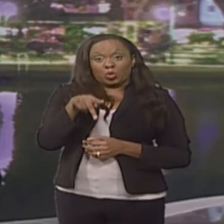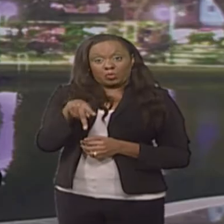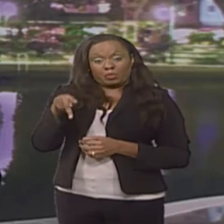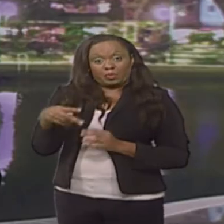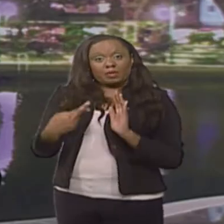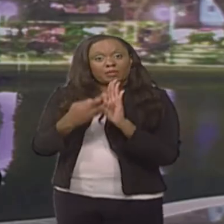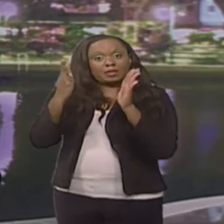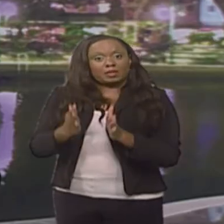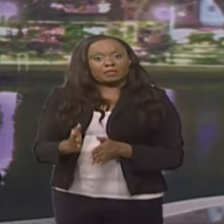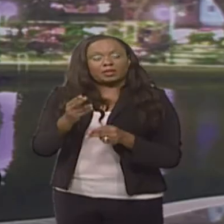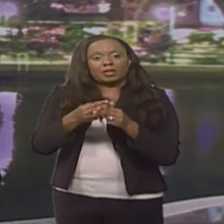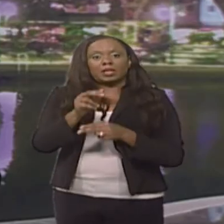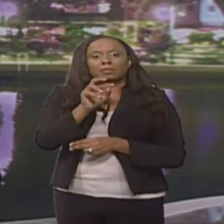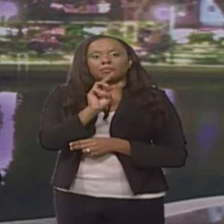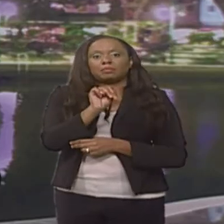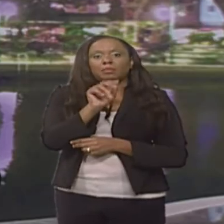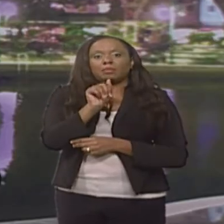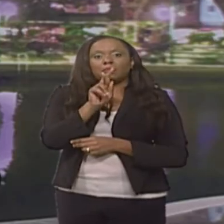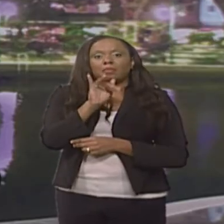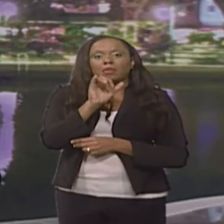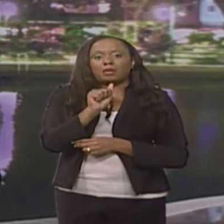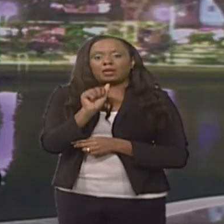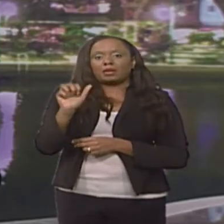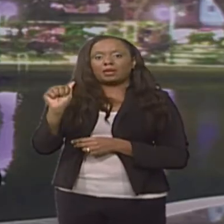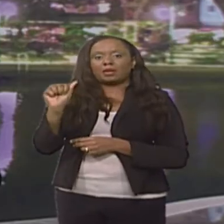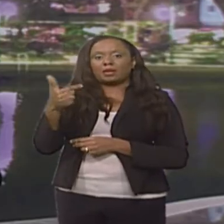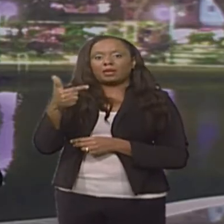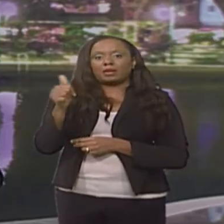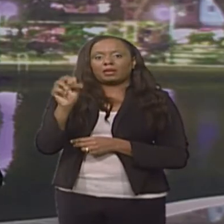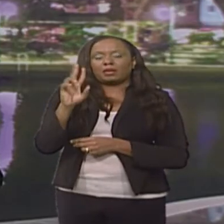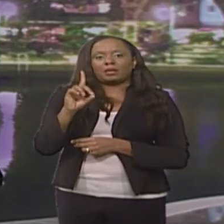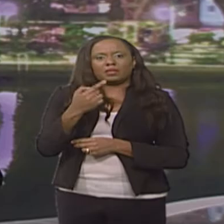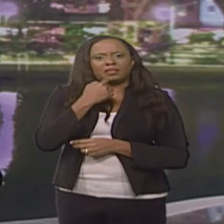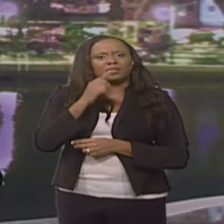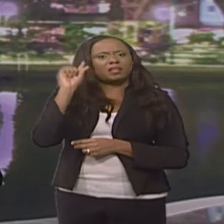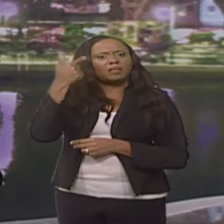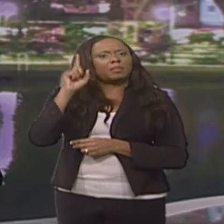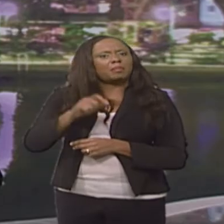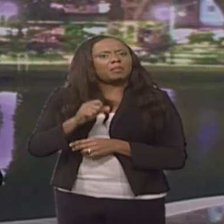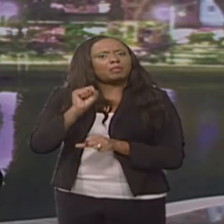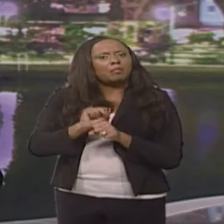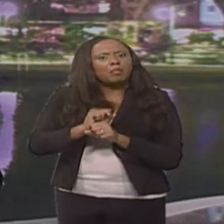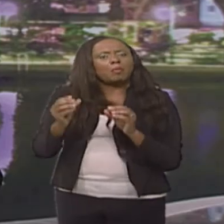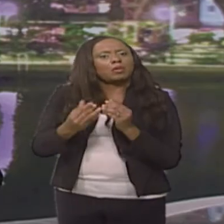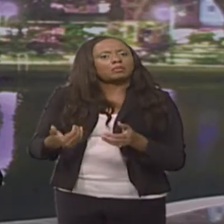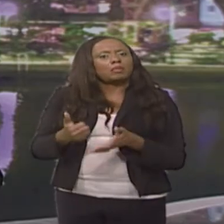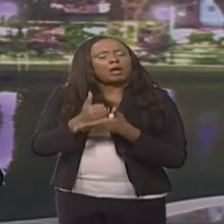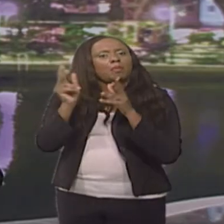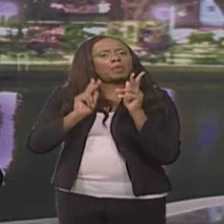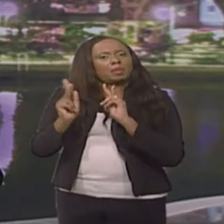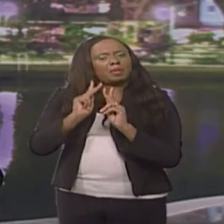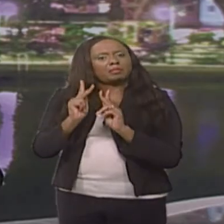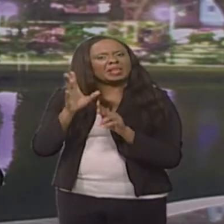move, United Progressive Party MP for Christchurch West, Dr. Maria Agard, says government must do more to assist the most vulnerable in